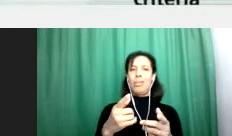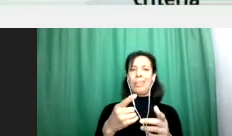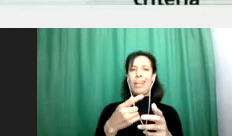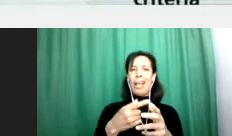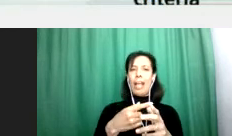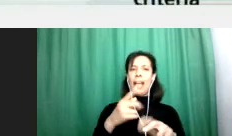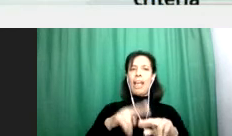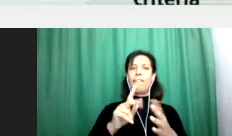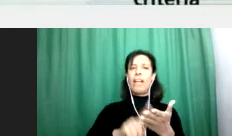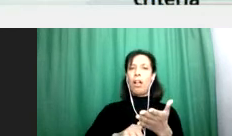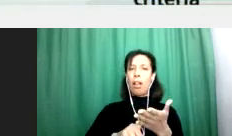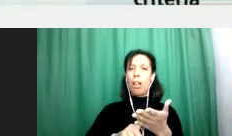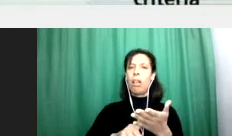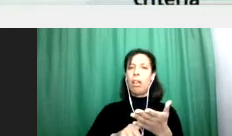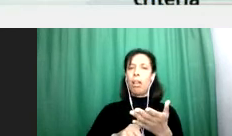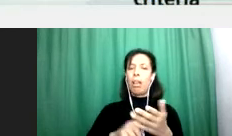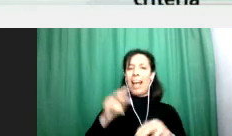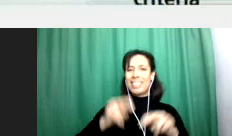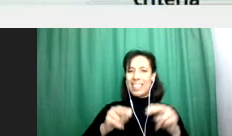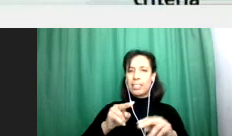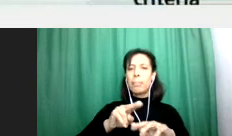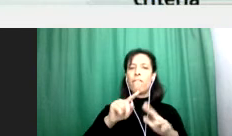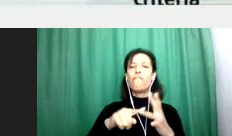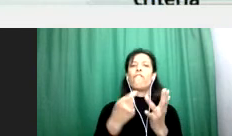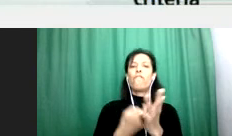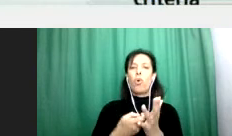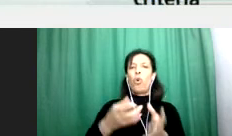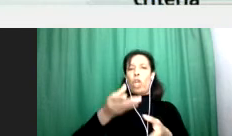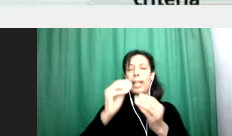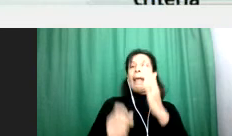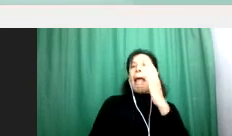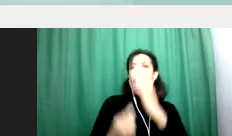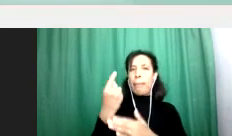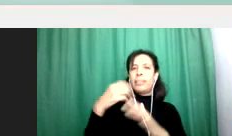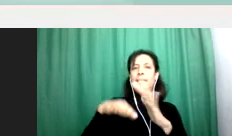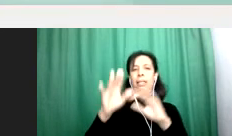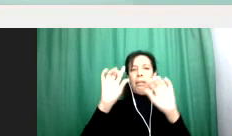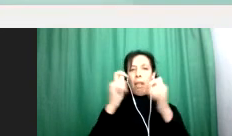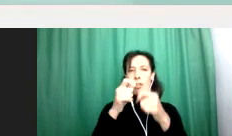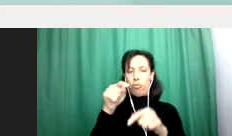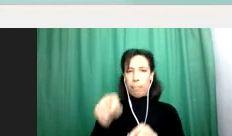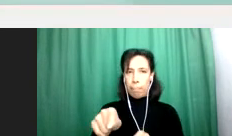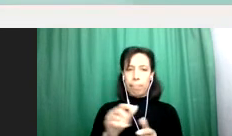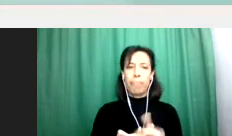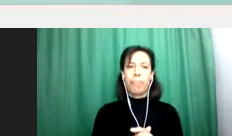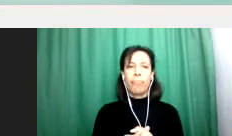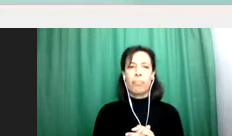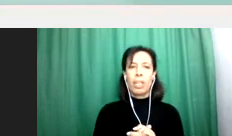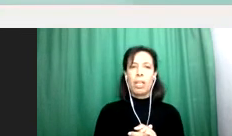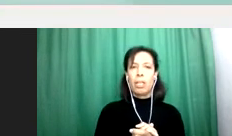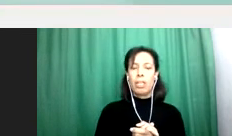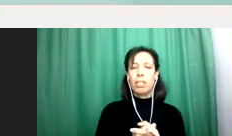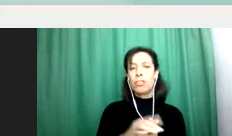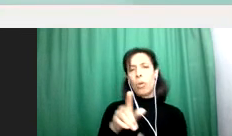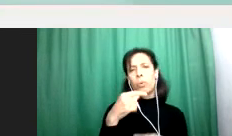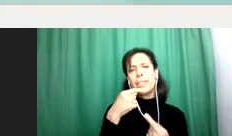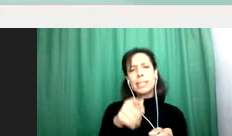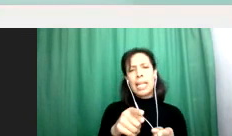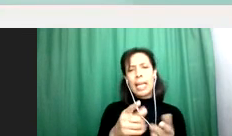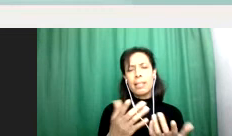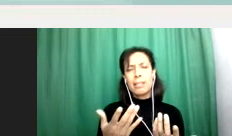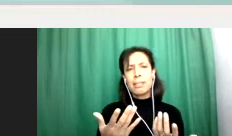So, for example, here, the Assessment Reform Group say that assessment